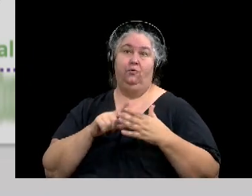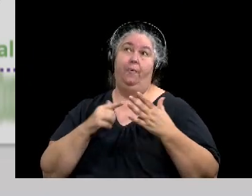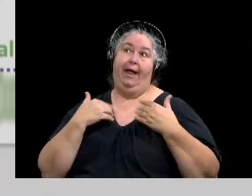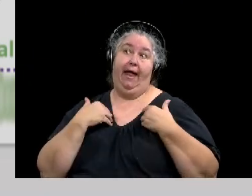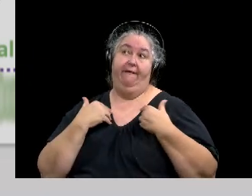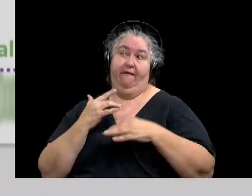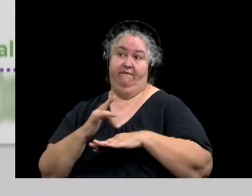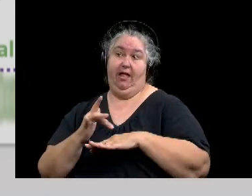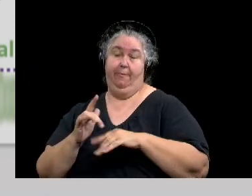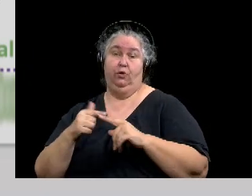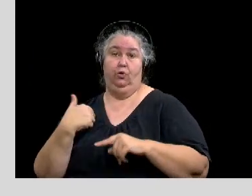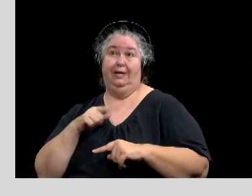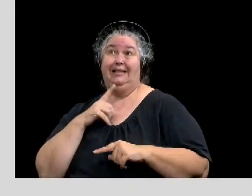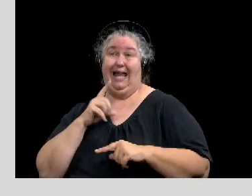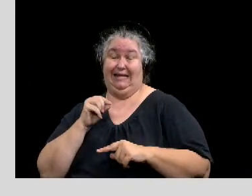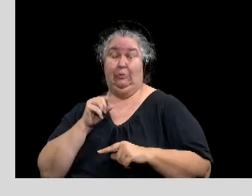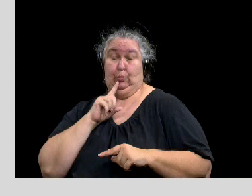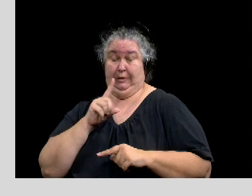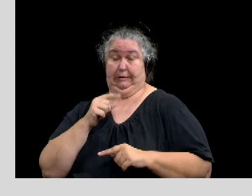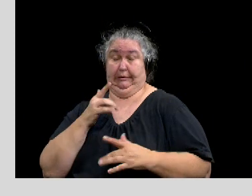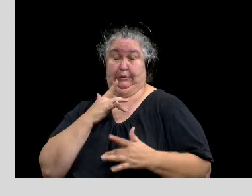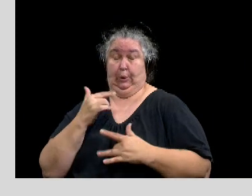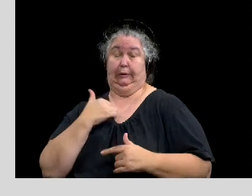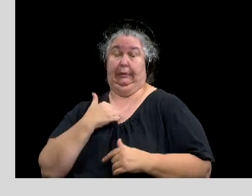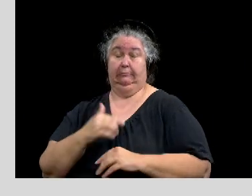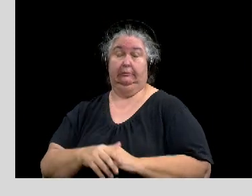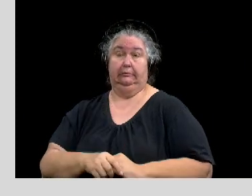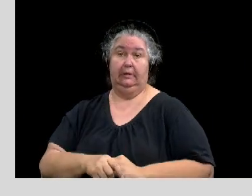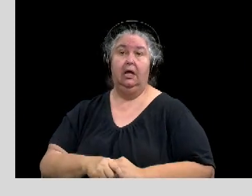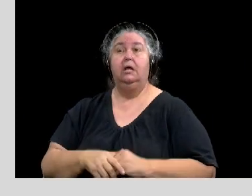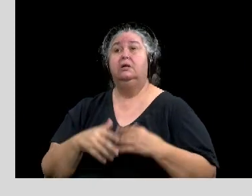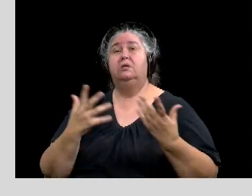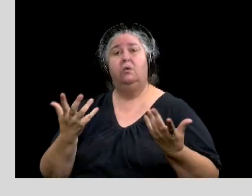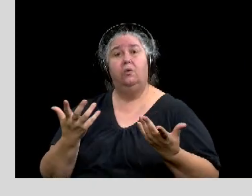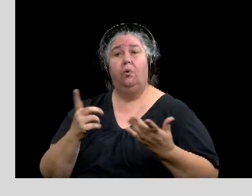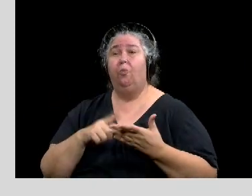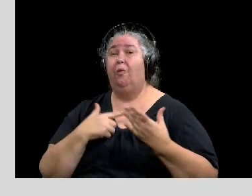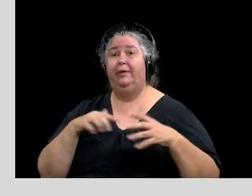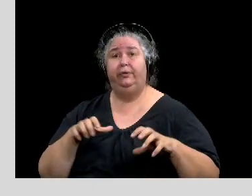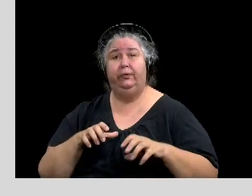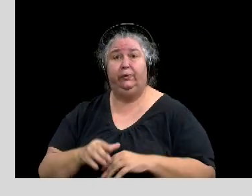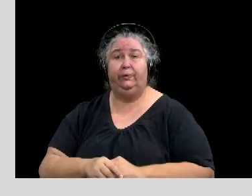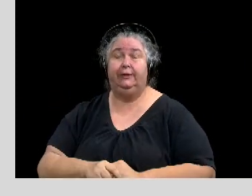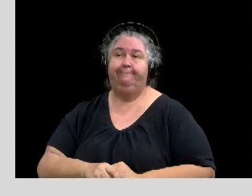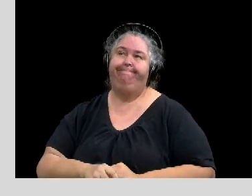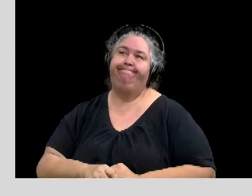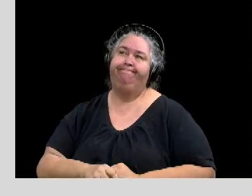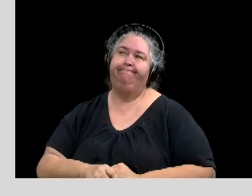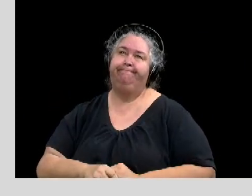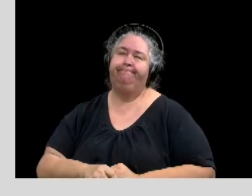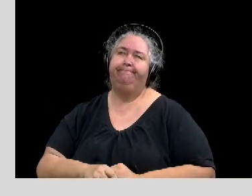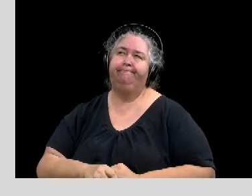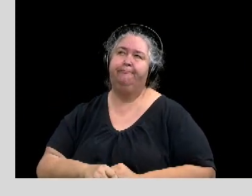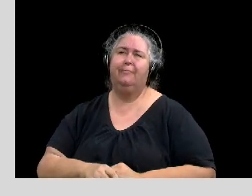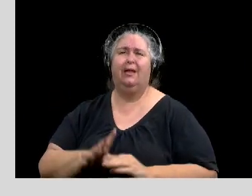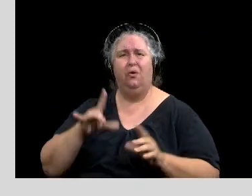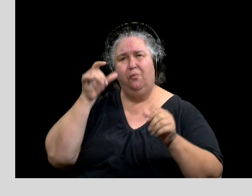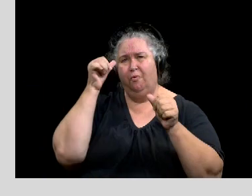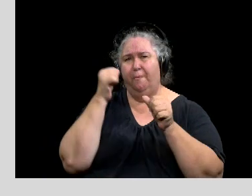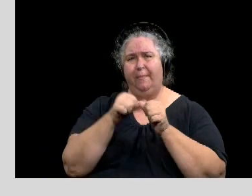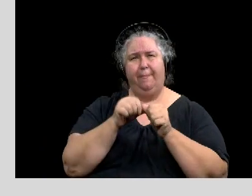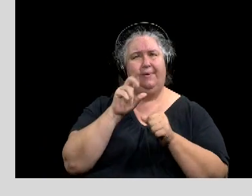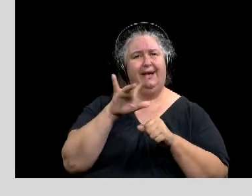us, and it does concern me. So what can be done? Remember that anytime you lower your